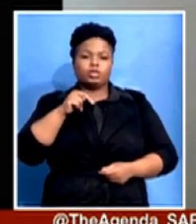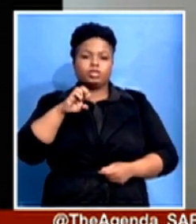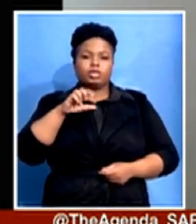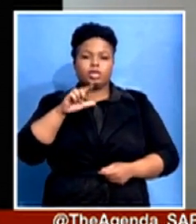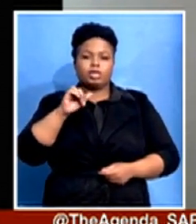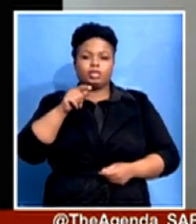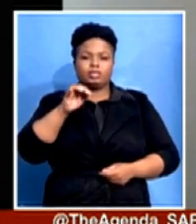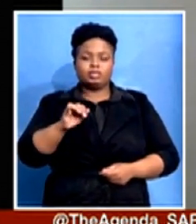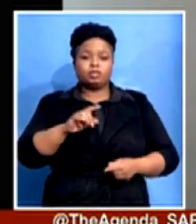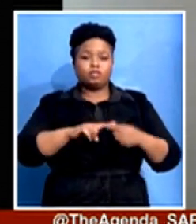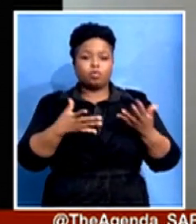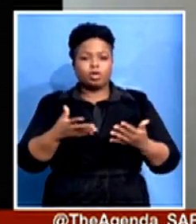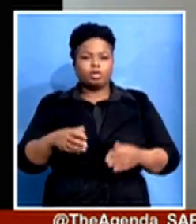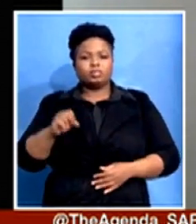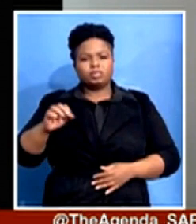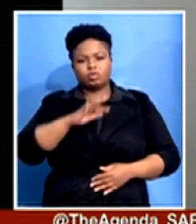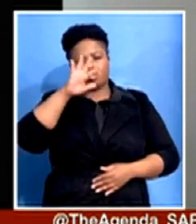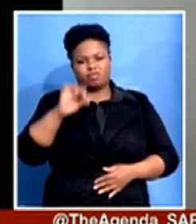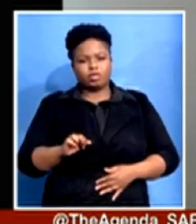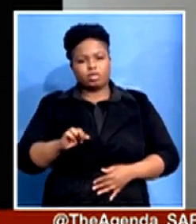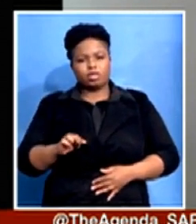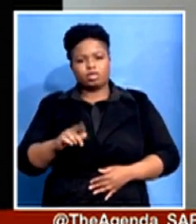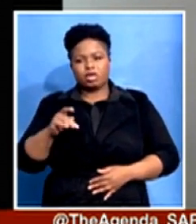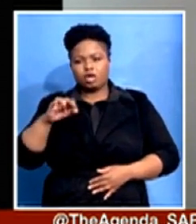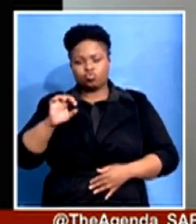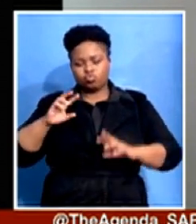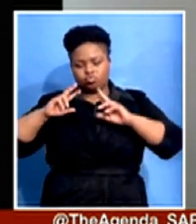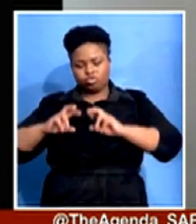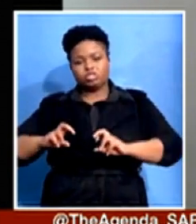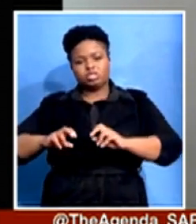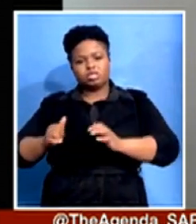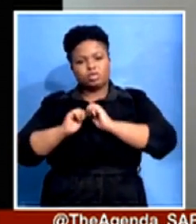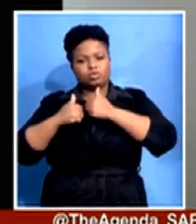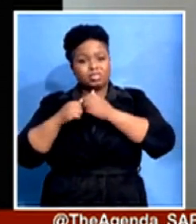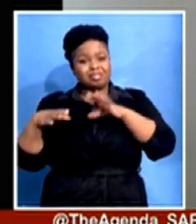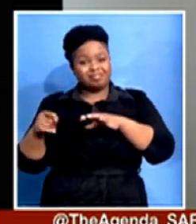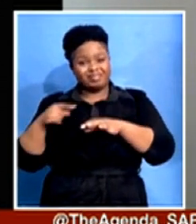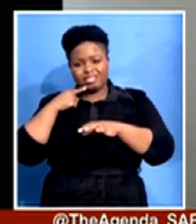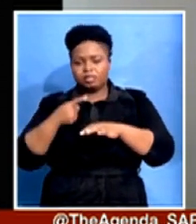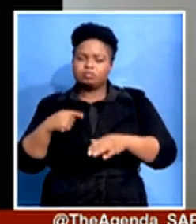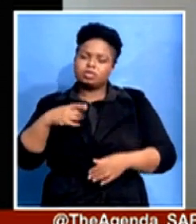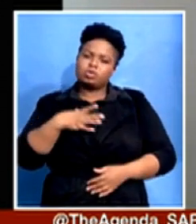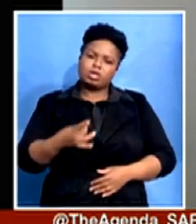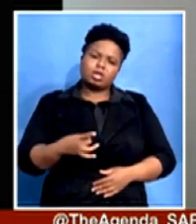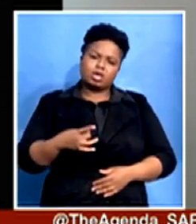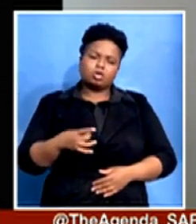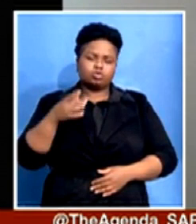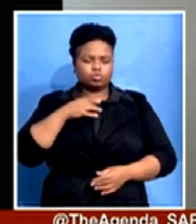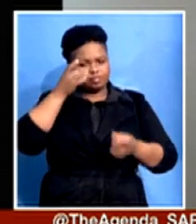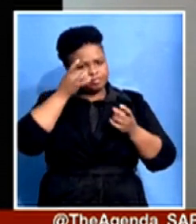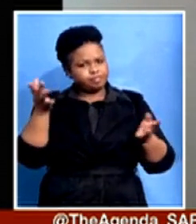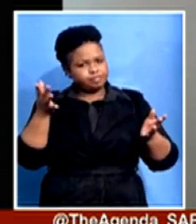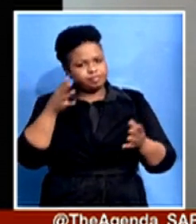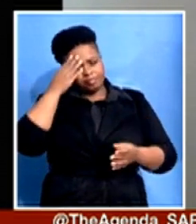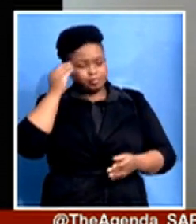Research Association, where she says, I would like to make a note that SAHPRA will also be